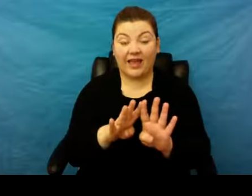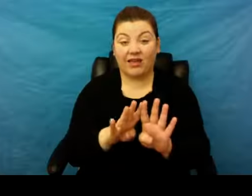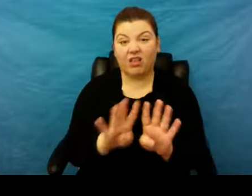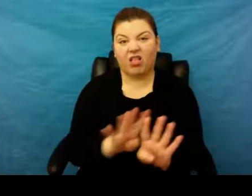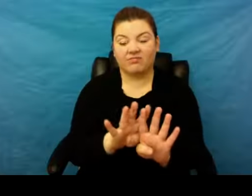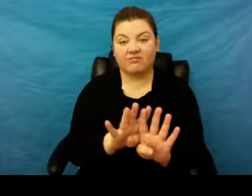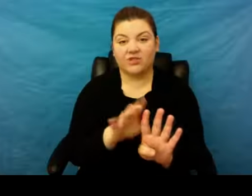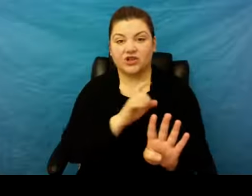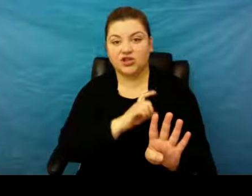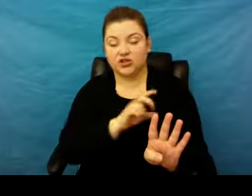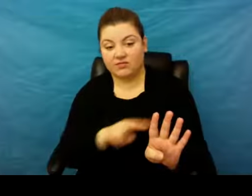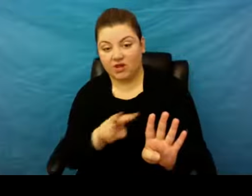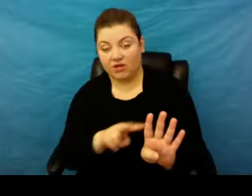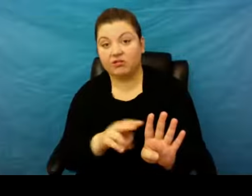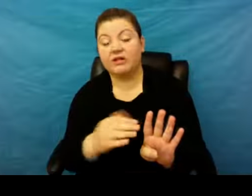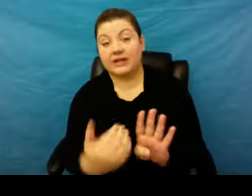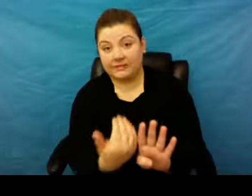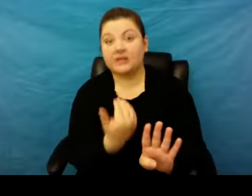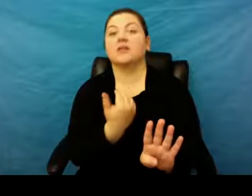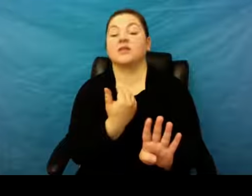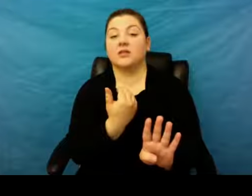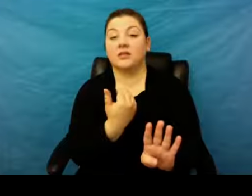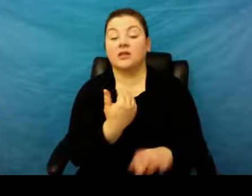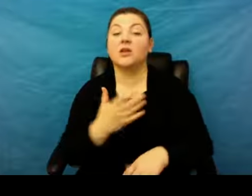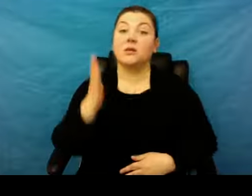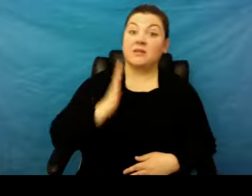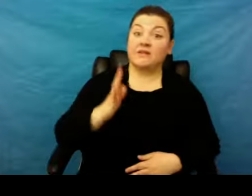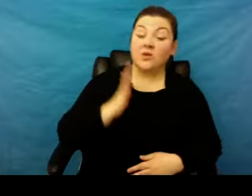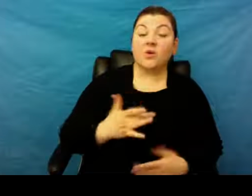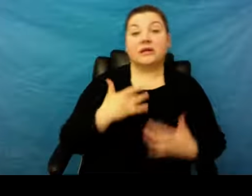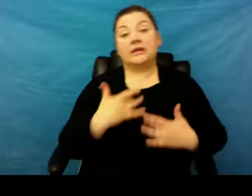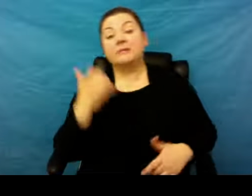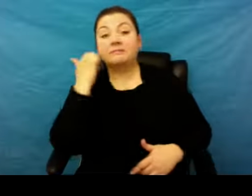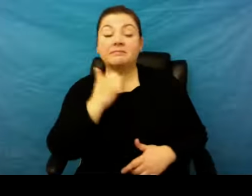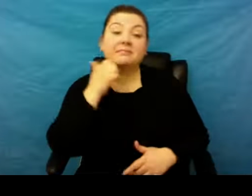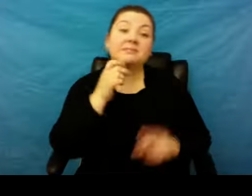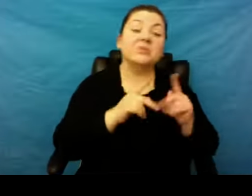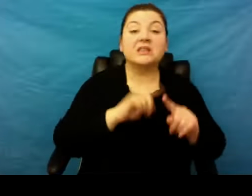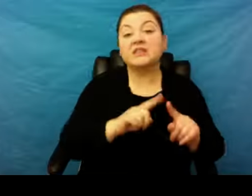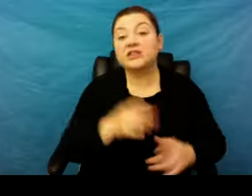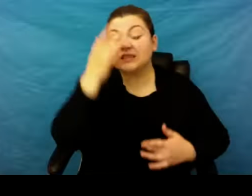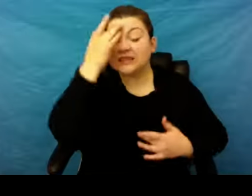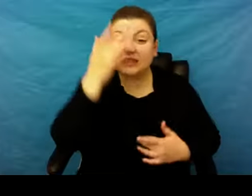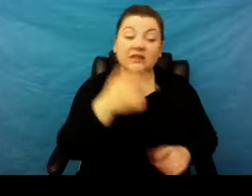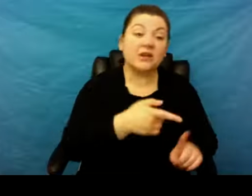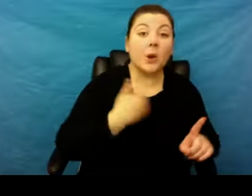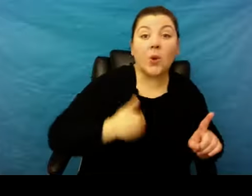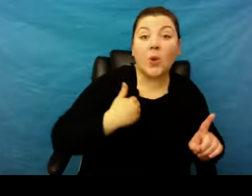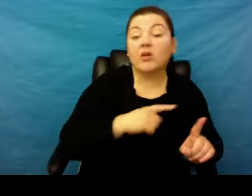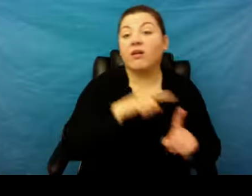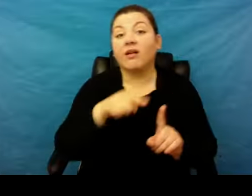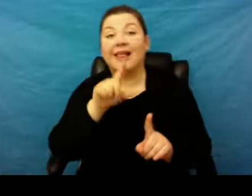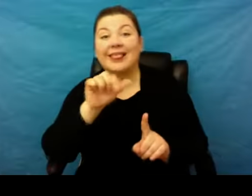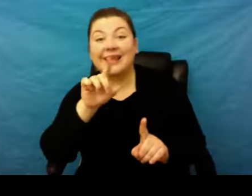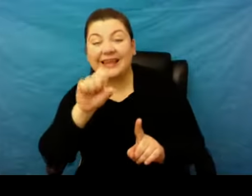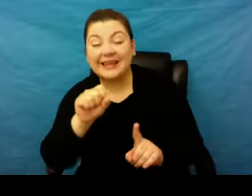where in the past, what I've been doing is seeing old people with pneumonias or seeing people with bleeds. Almost